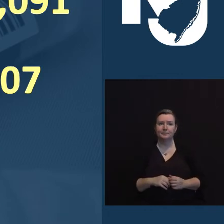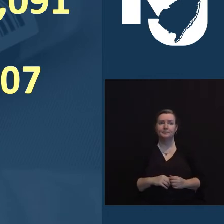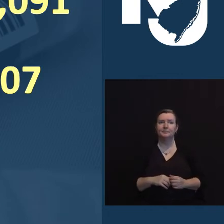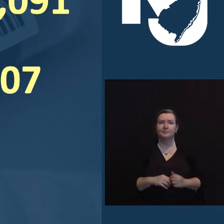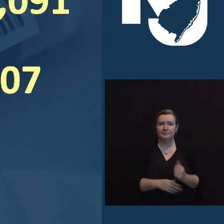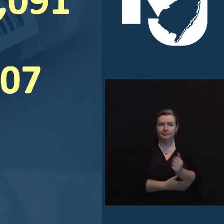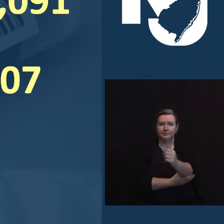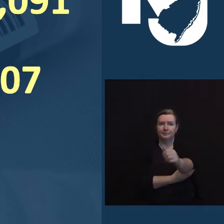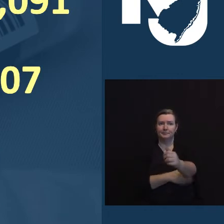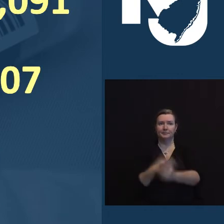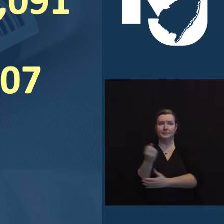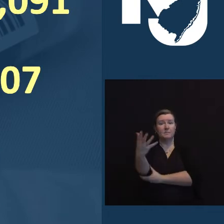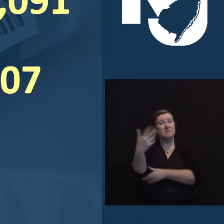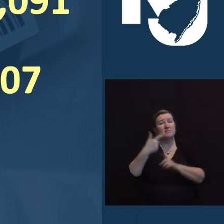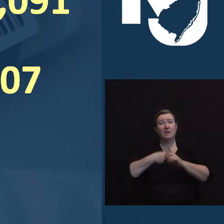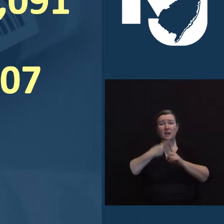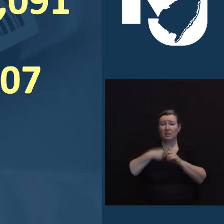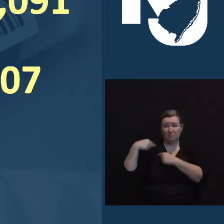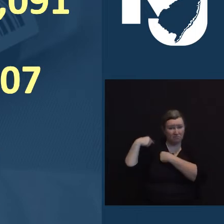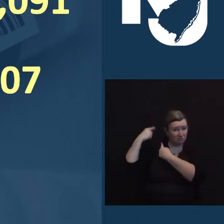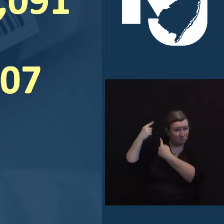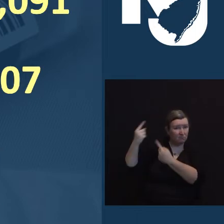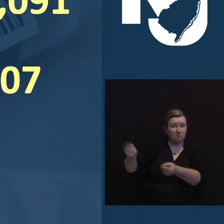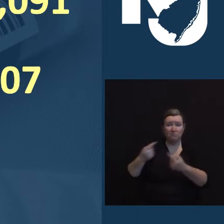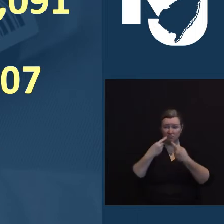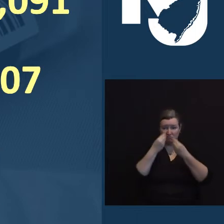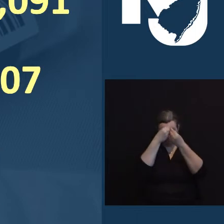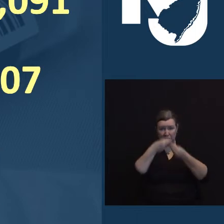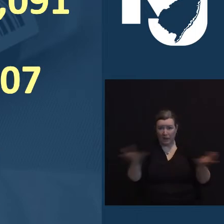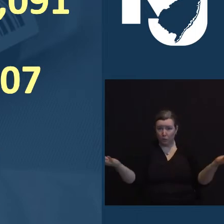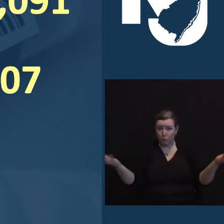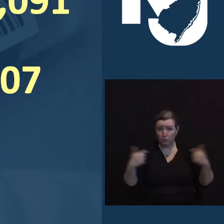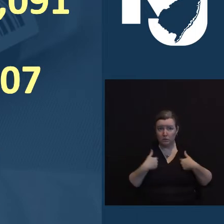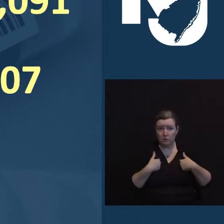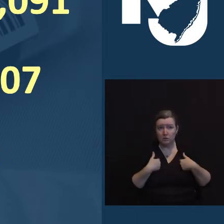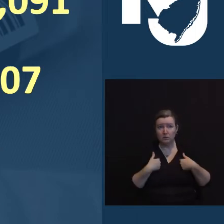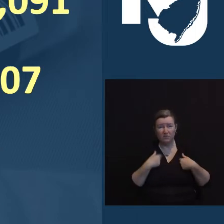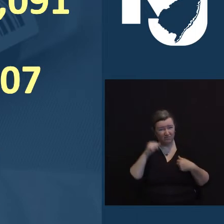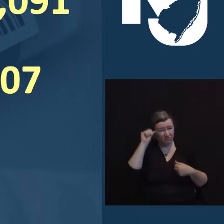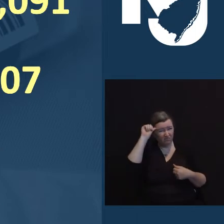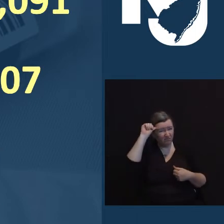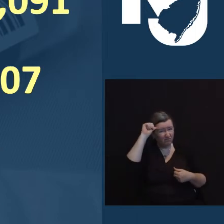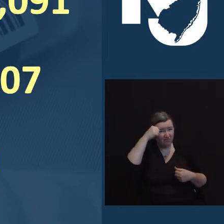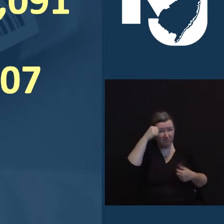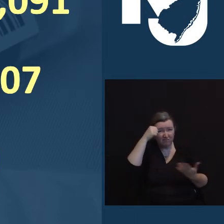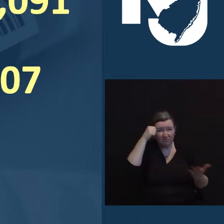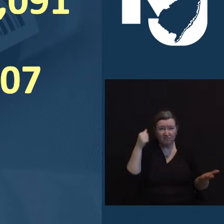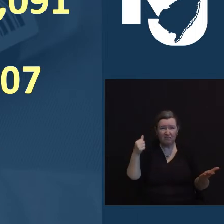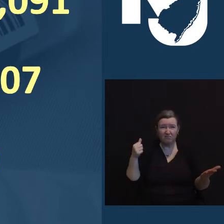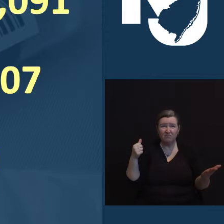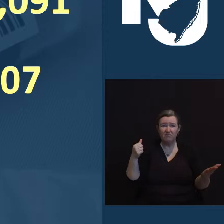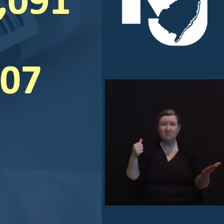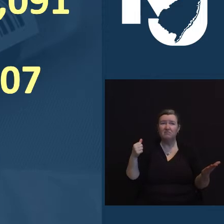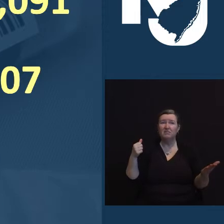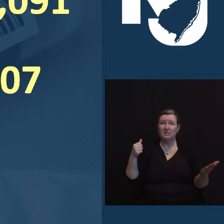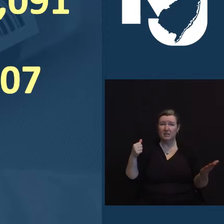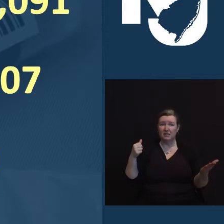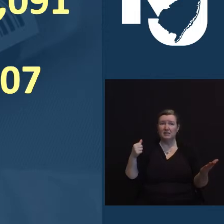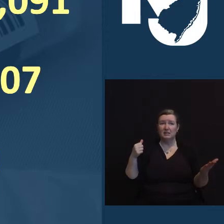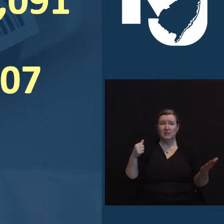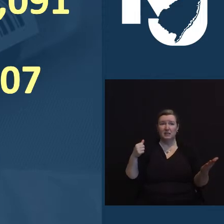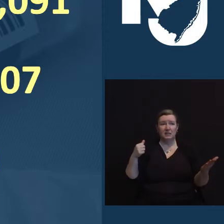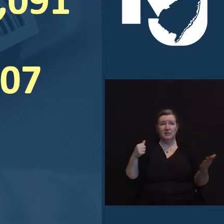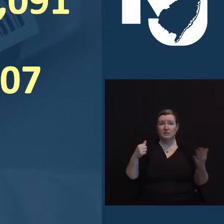months since I've said this, but I do want to remind folks, because we said this a lot in the spring, and these are individual blessed